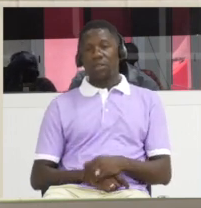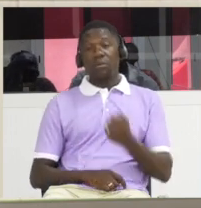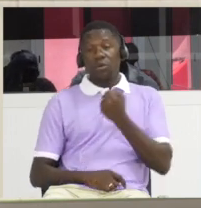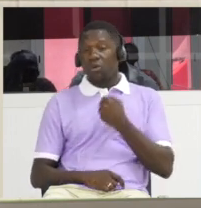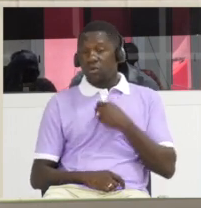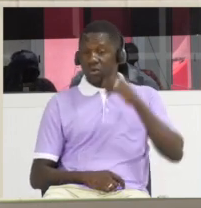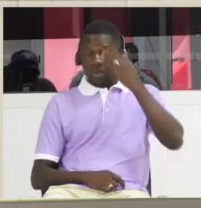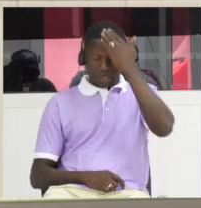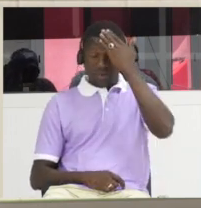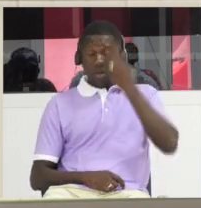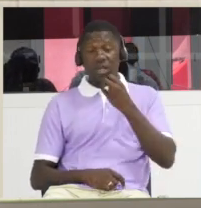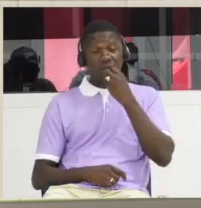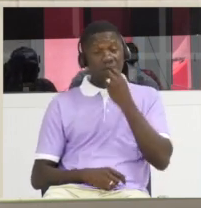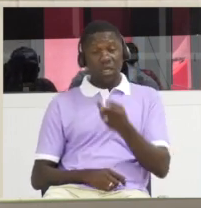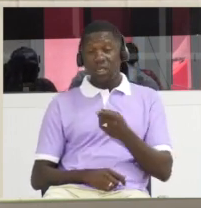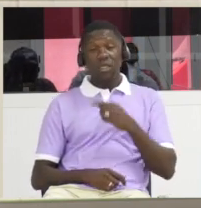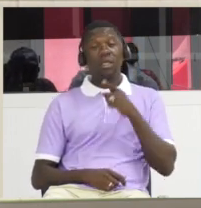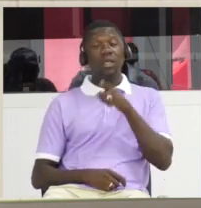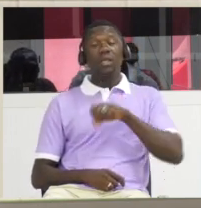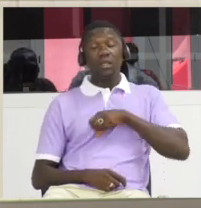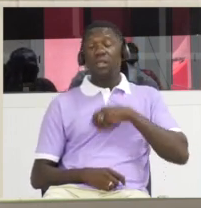be evacuated.